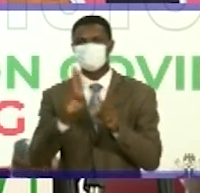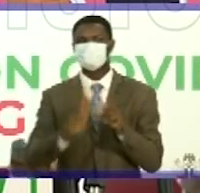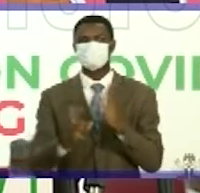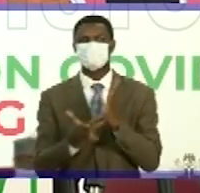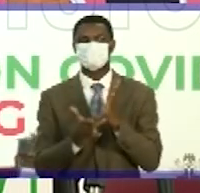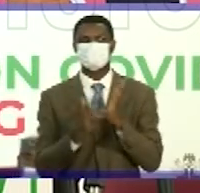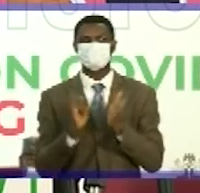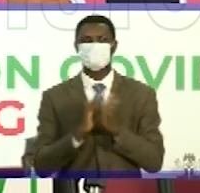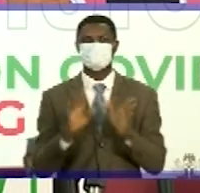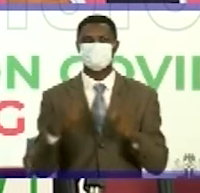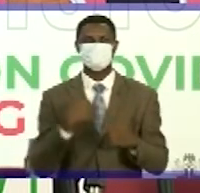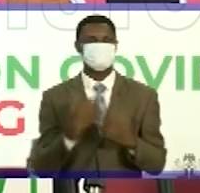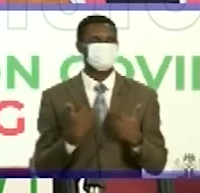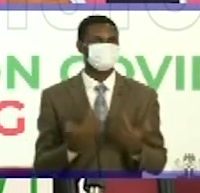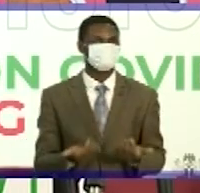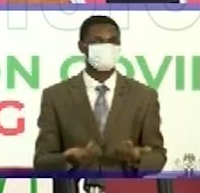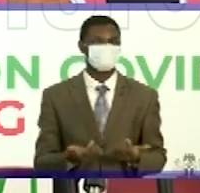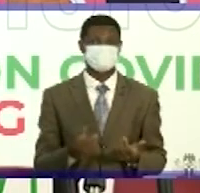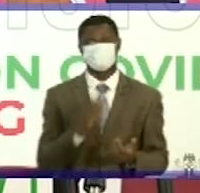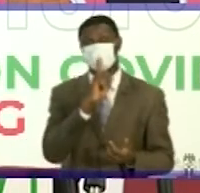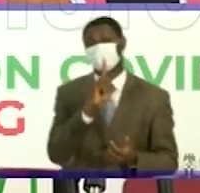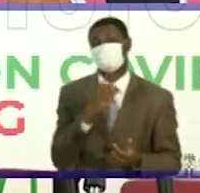the country? Well, actually,